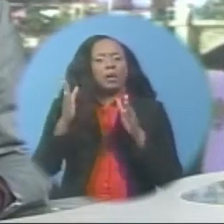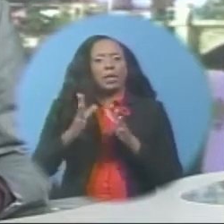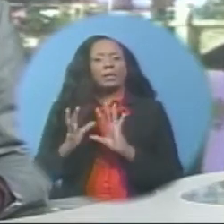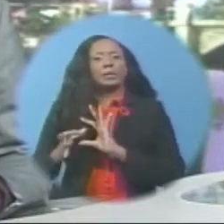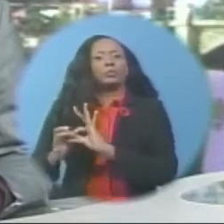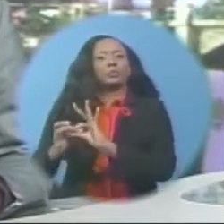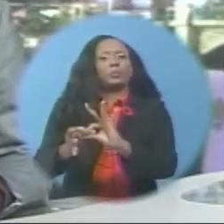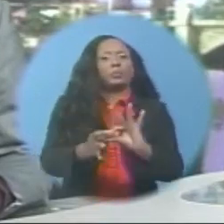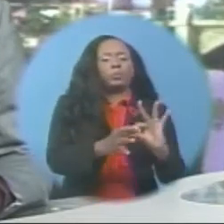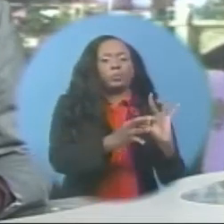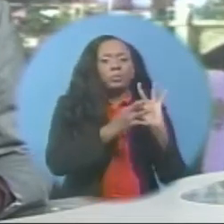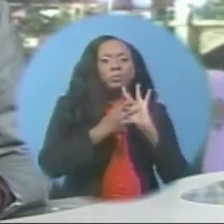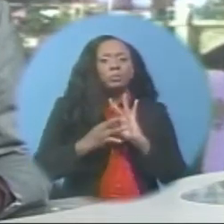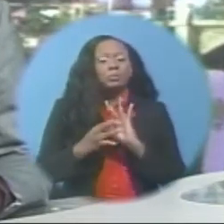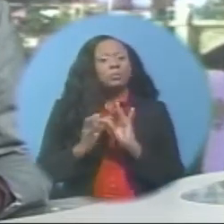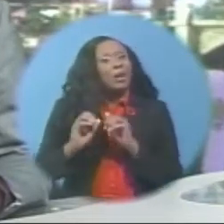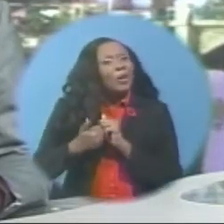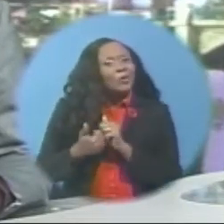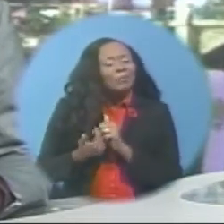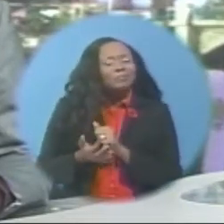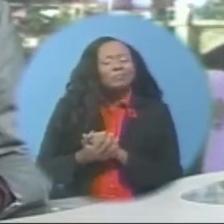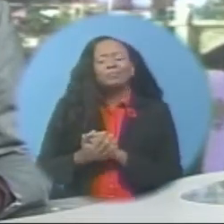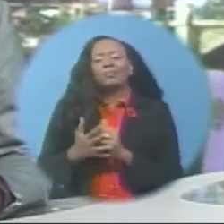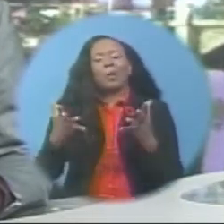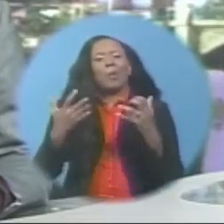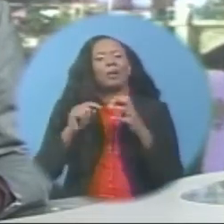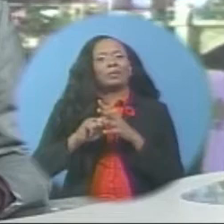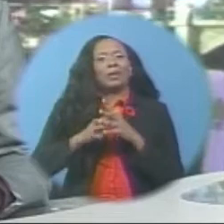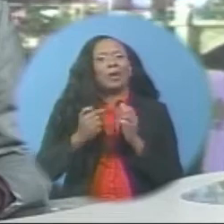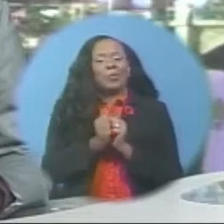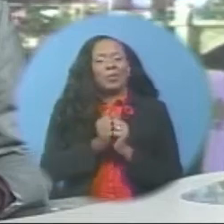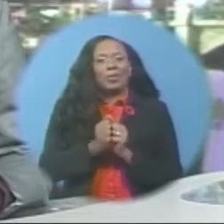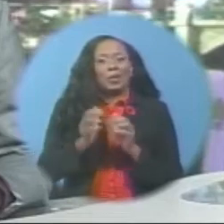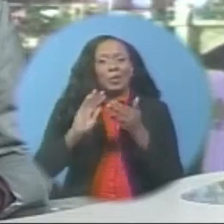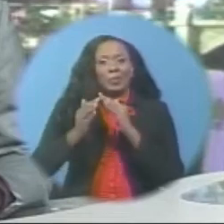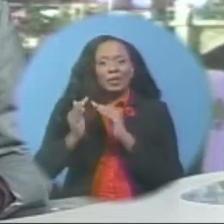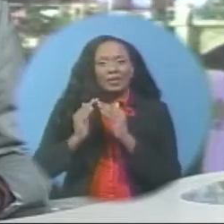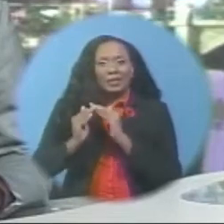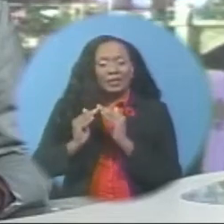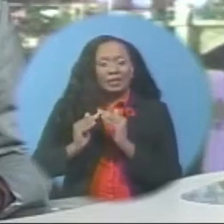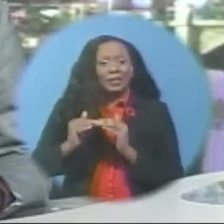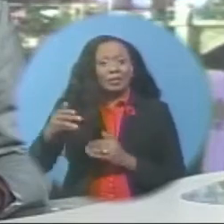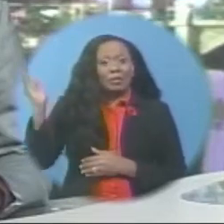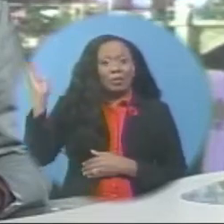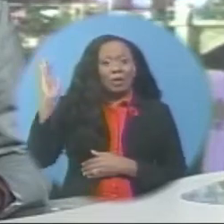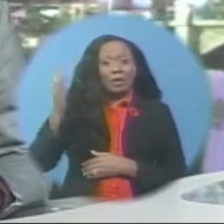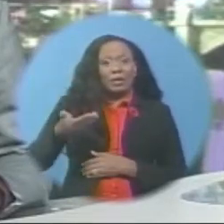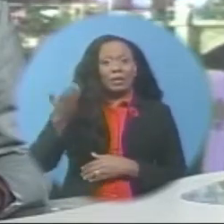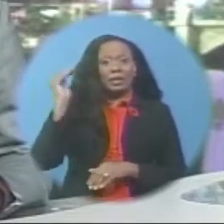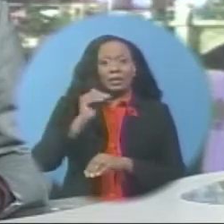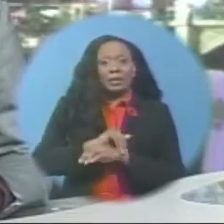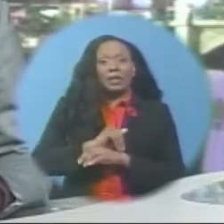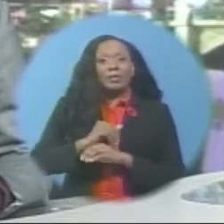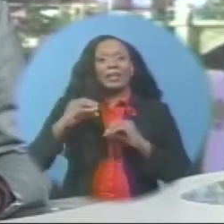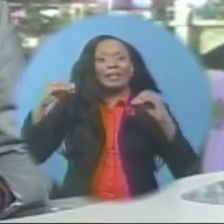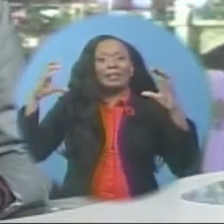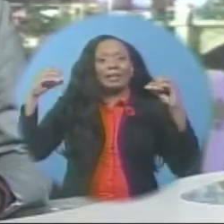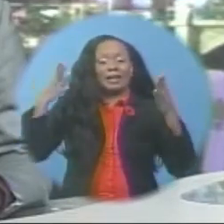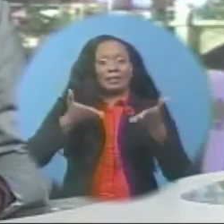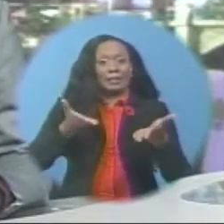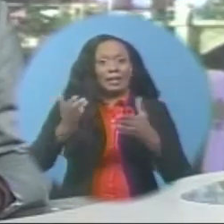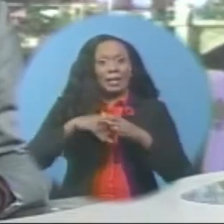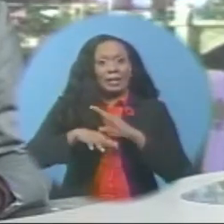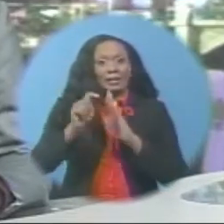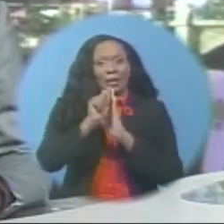community level. This from Acting Minister Steve Blackett as he delivered the feature address at last evening's Sagicor Life Incorporated lighting